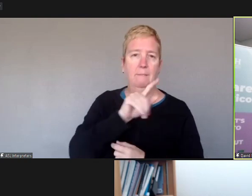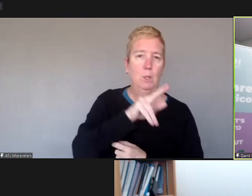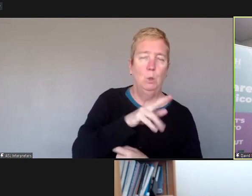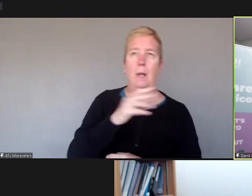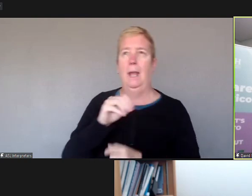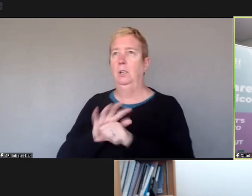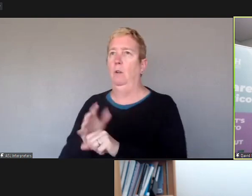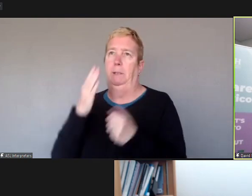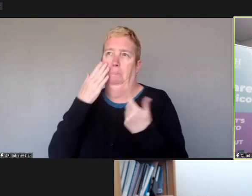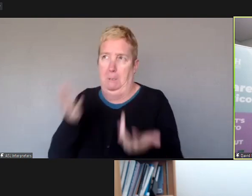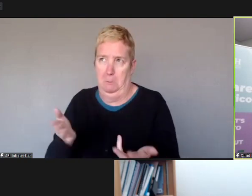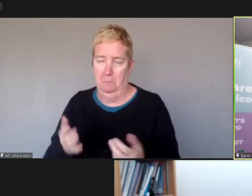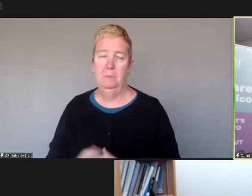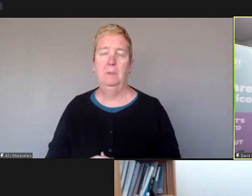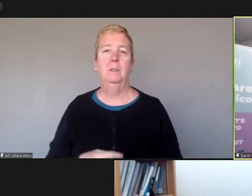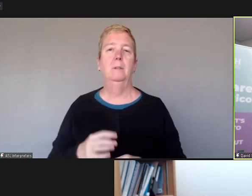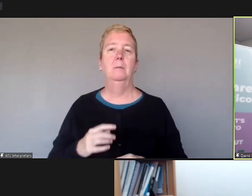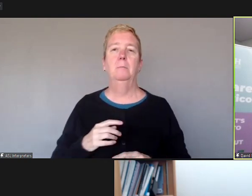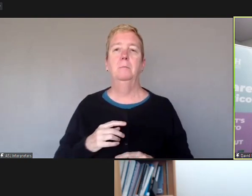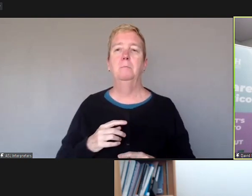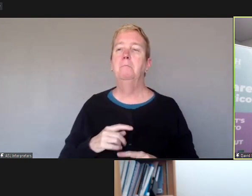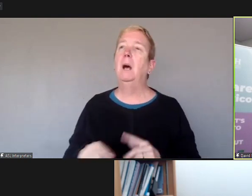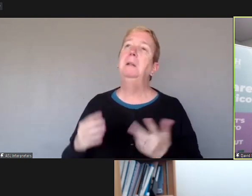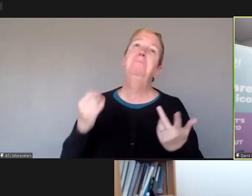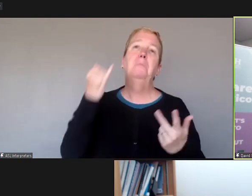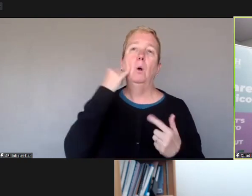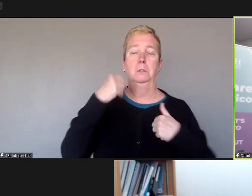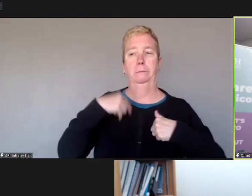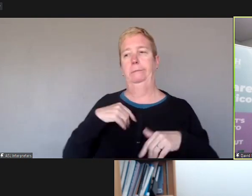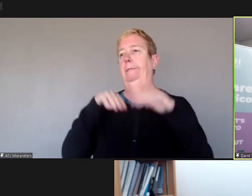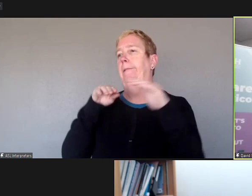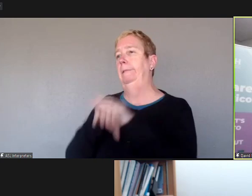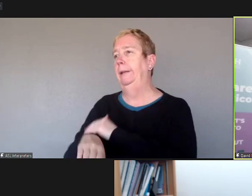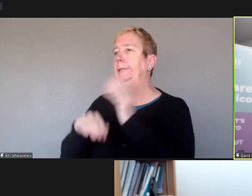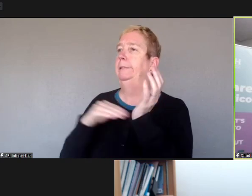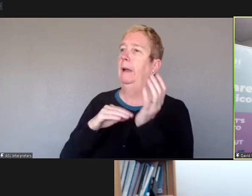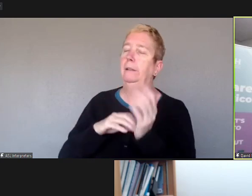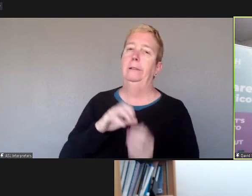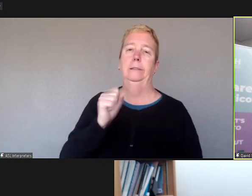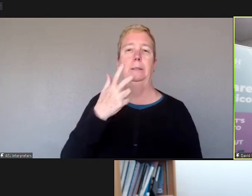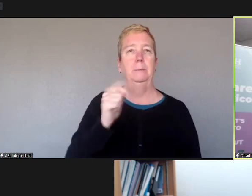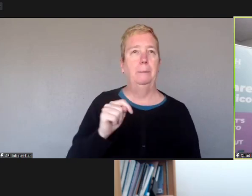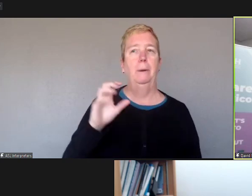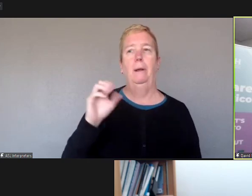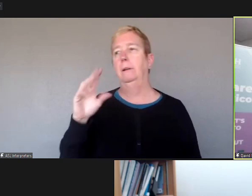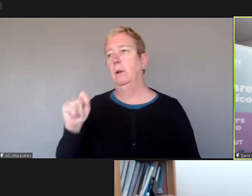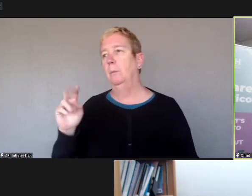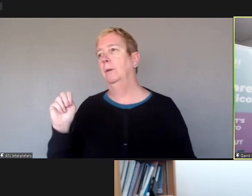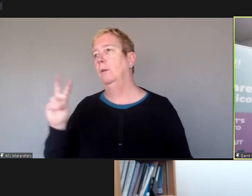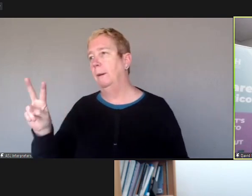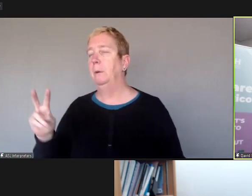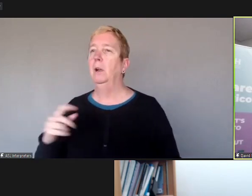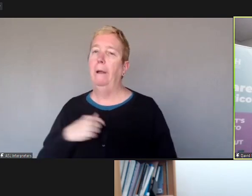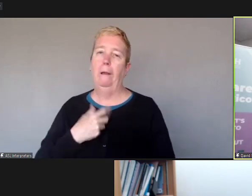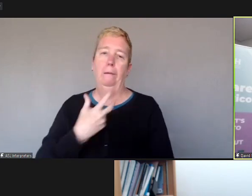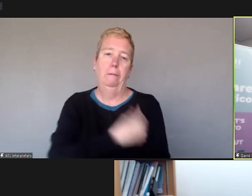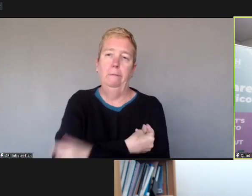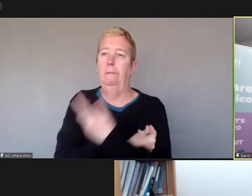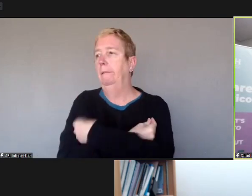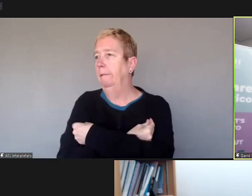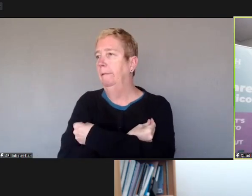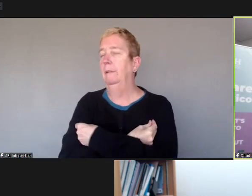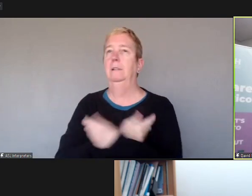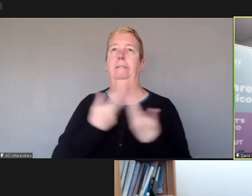know. But, you go in September, October, November, you get your flu vaccine, you get your COVID